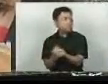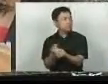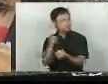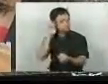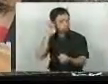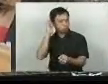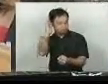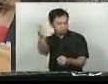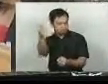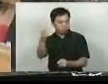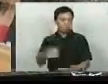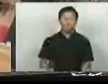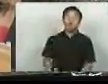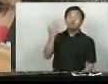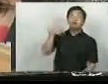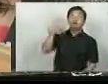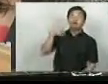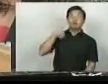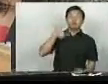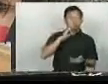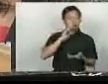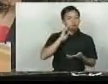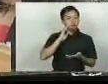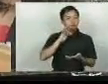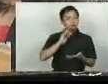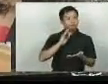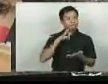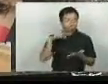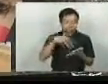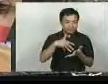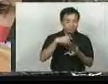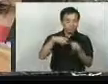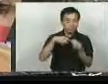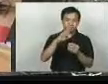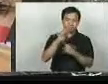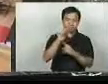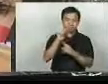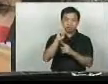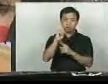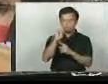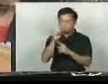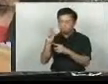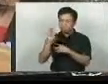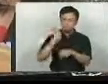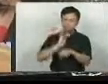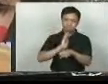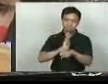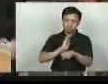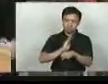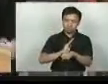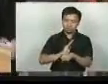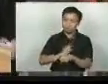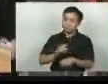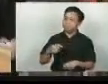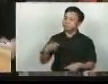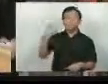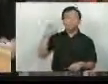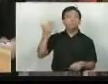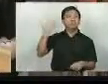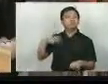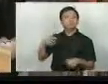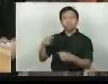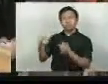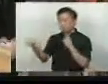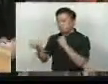my Fastbooks business, I helped a community, which is the Daraguyan ancestral